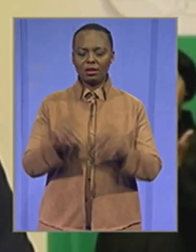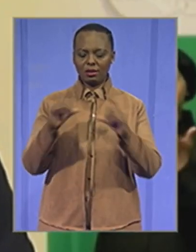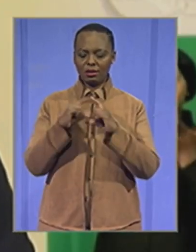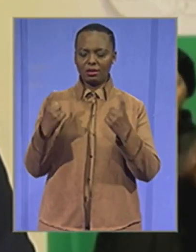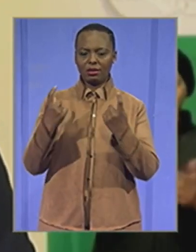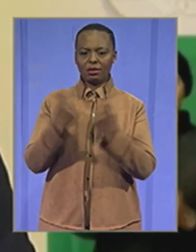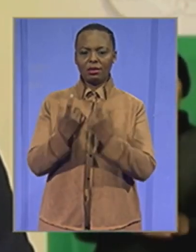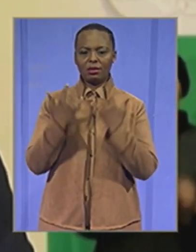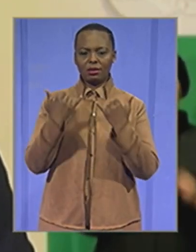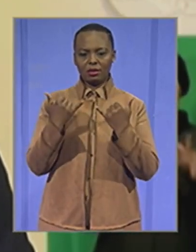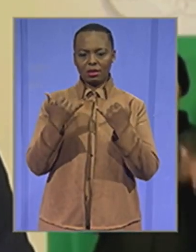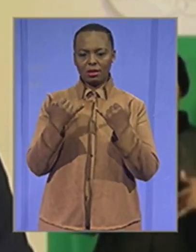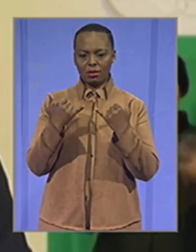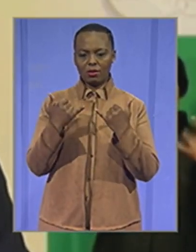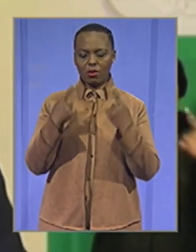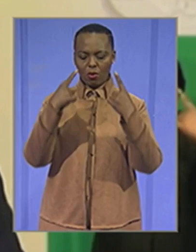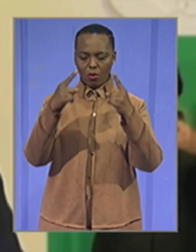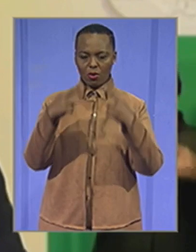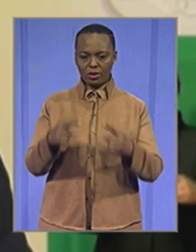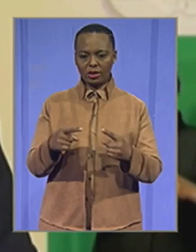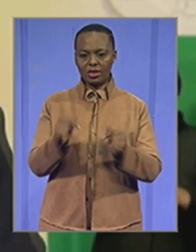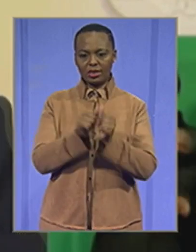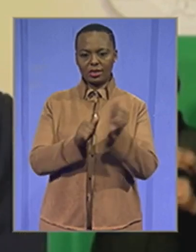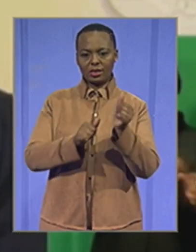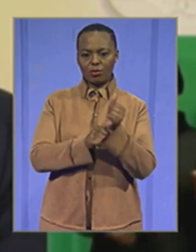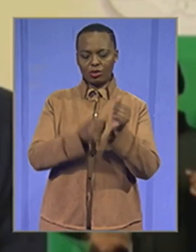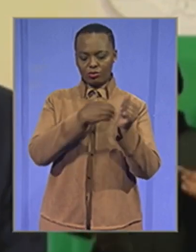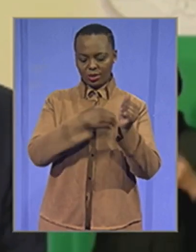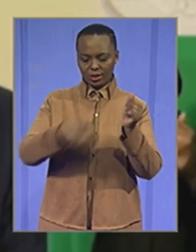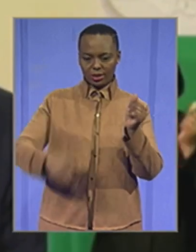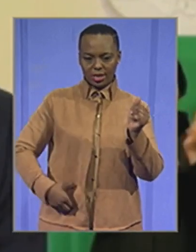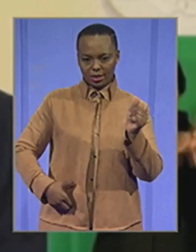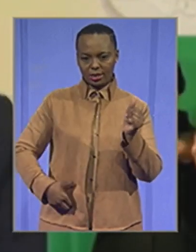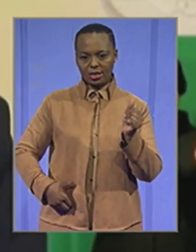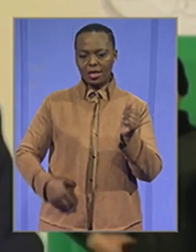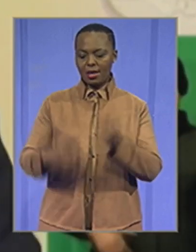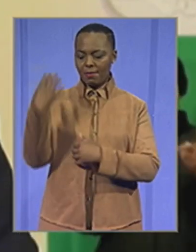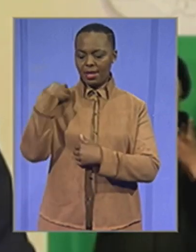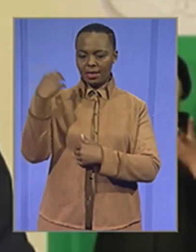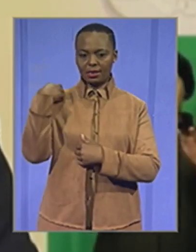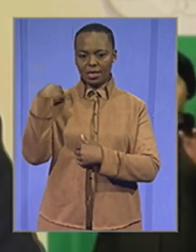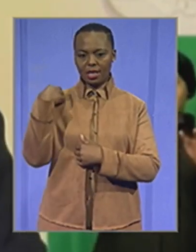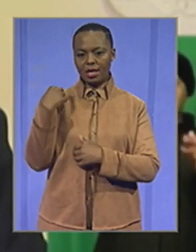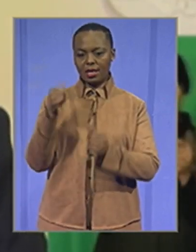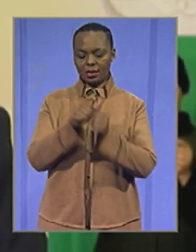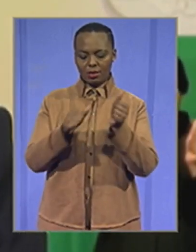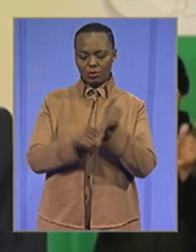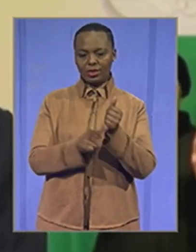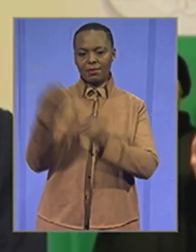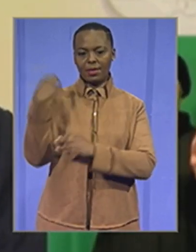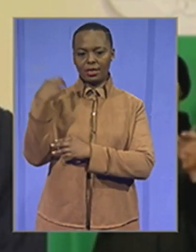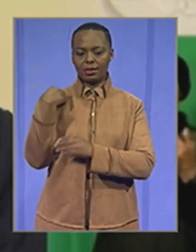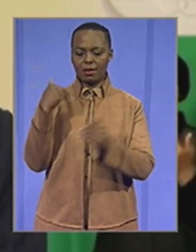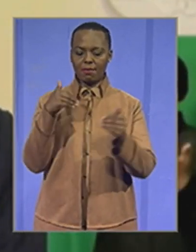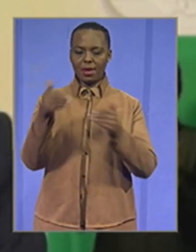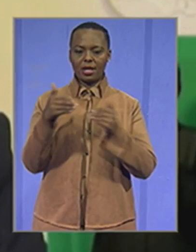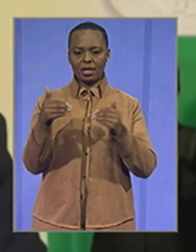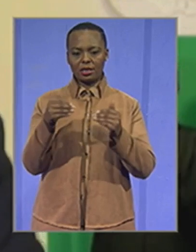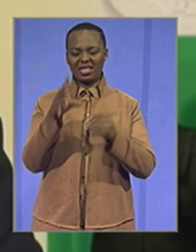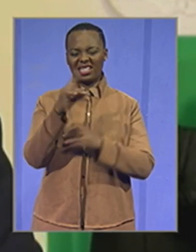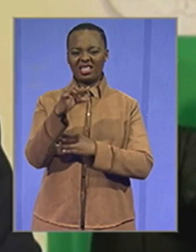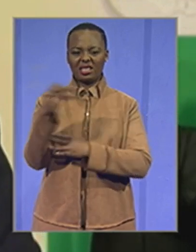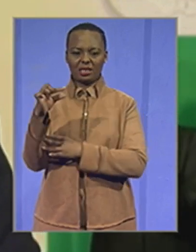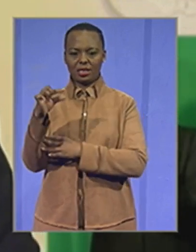audits for the President, Deputy President, Ministers and Deputy Ministers is being managed by the Director General